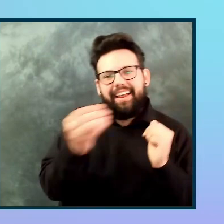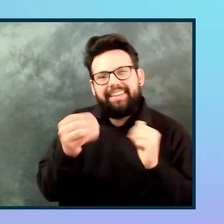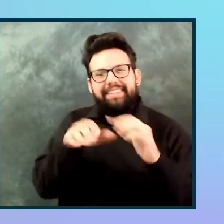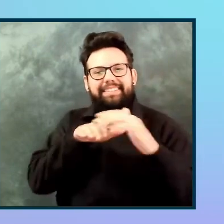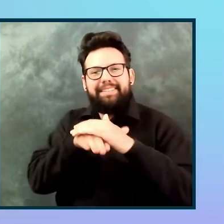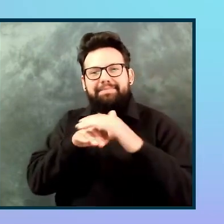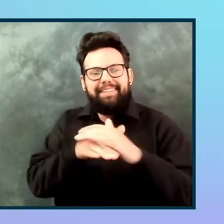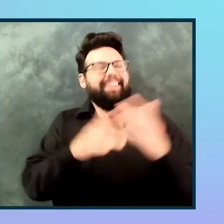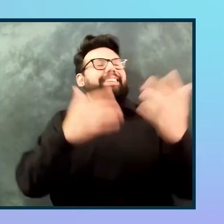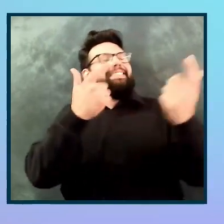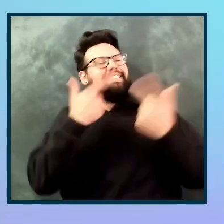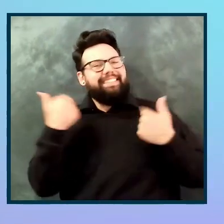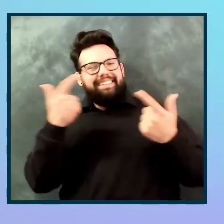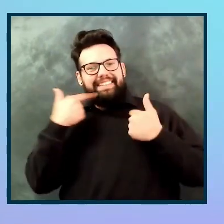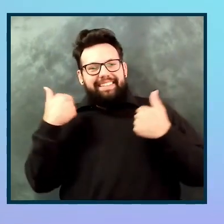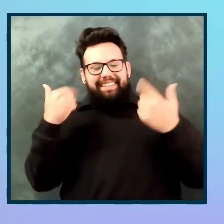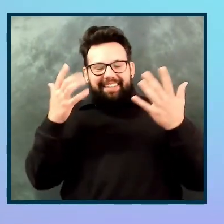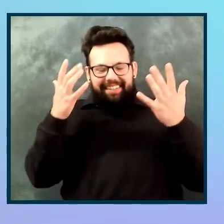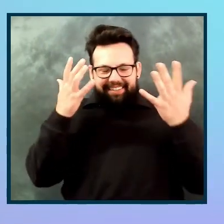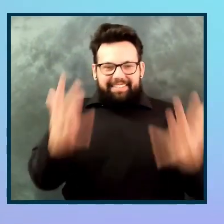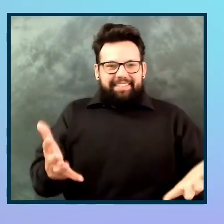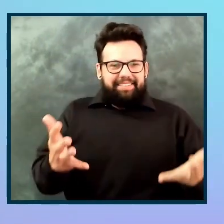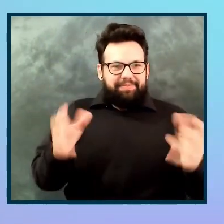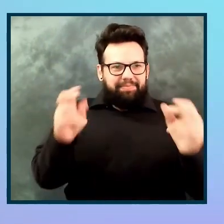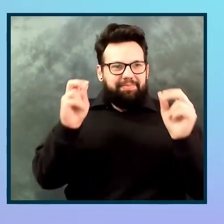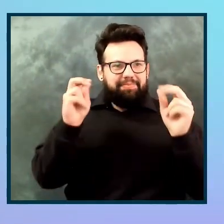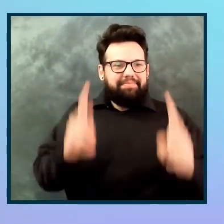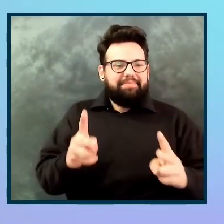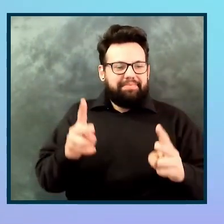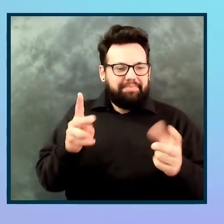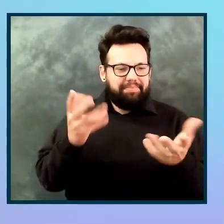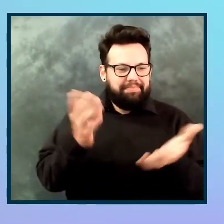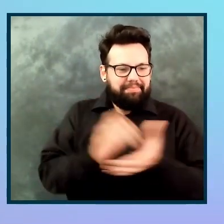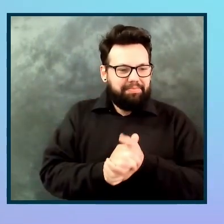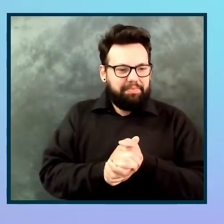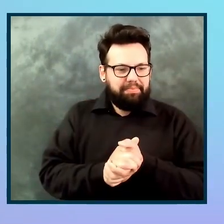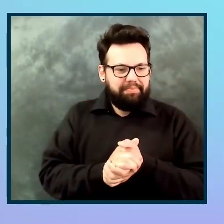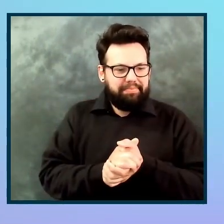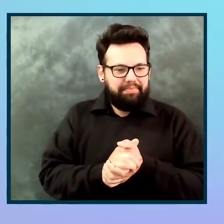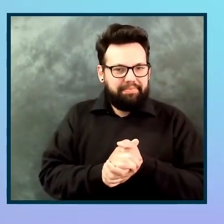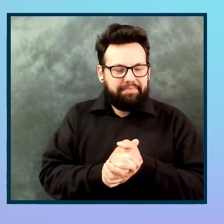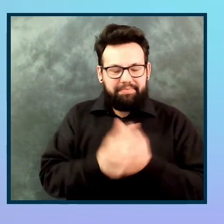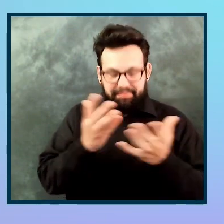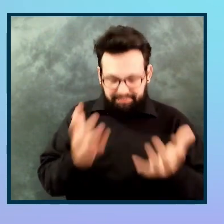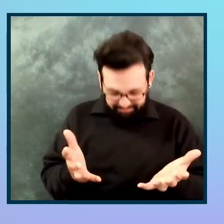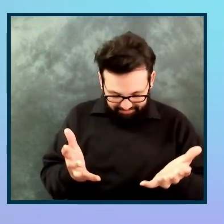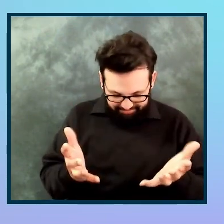What game? So I will say that I think a lot. So